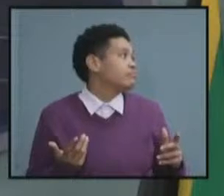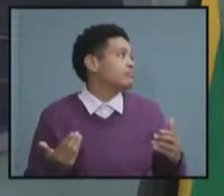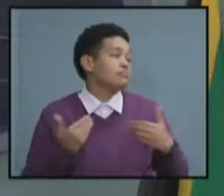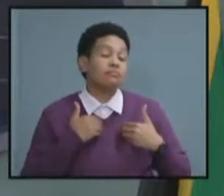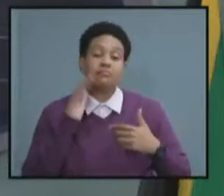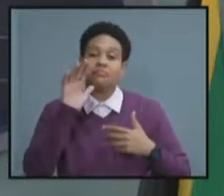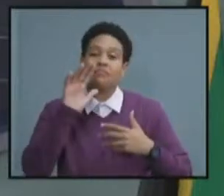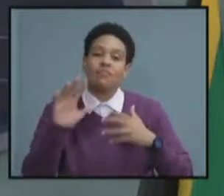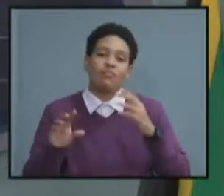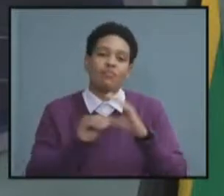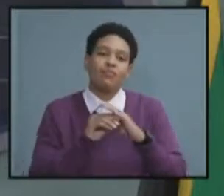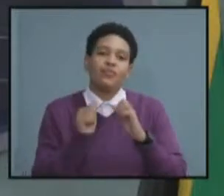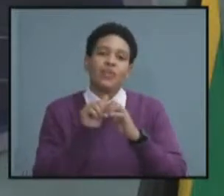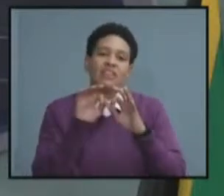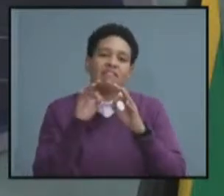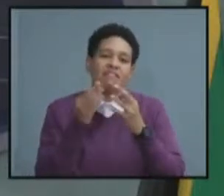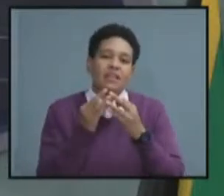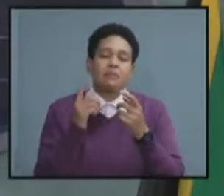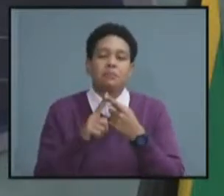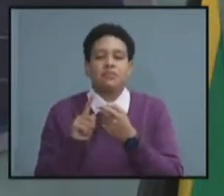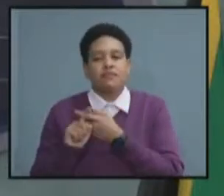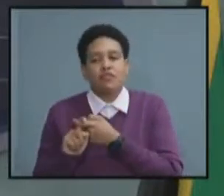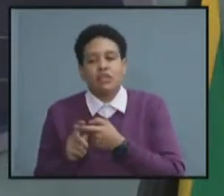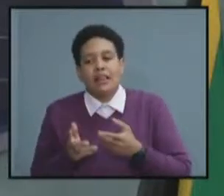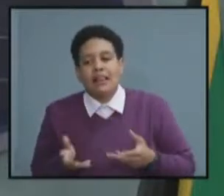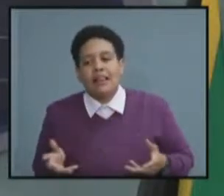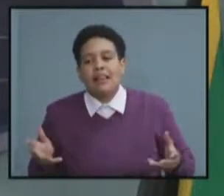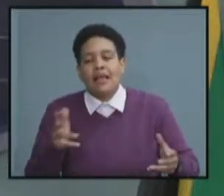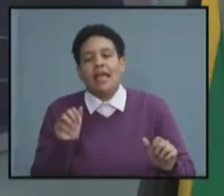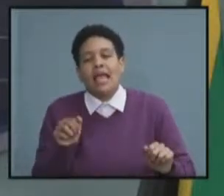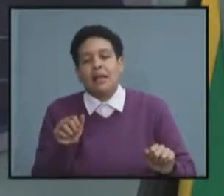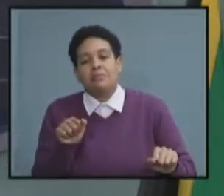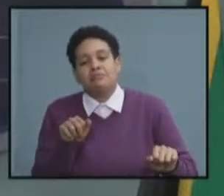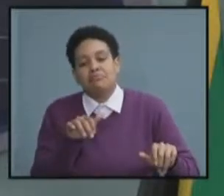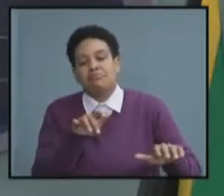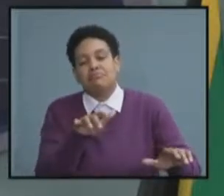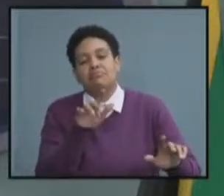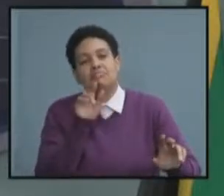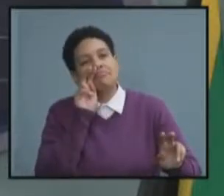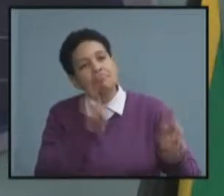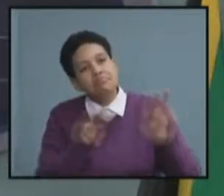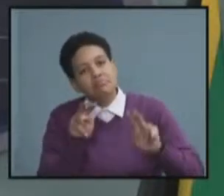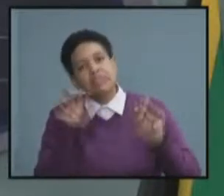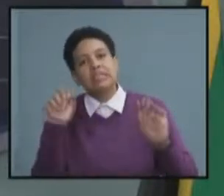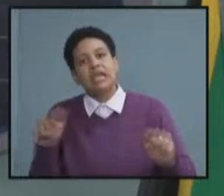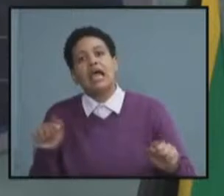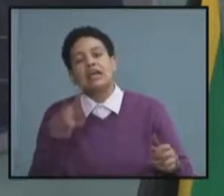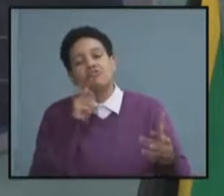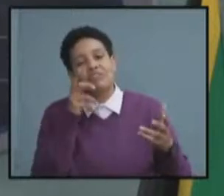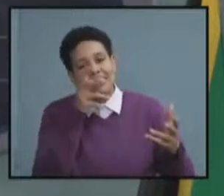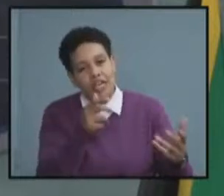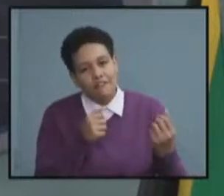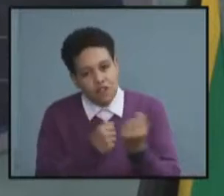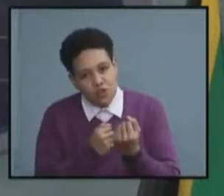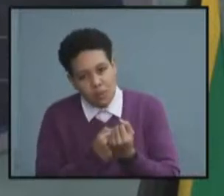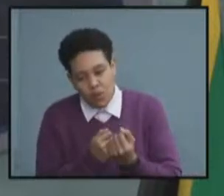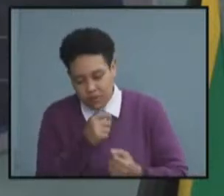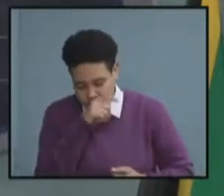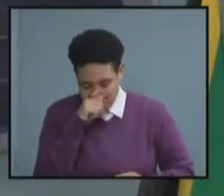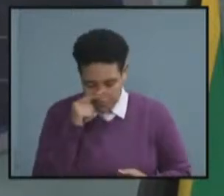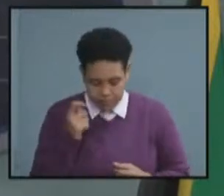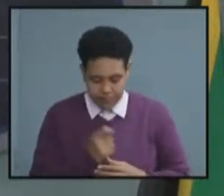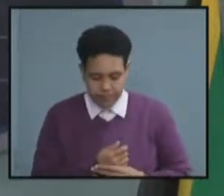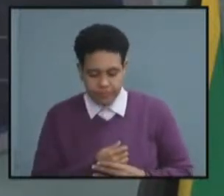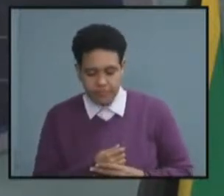having their weddings with their family and loved ones, being able to observe and be there. And I don't